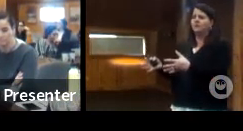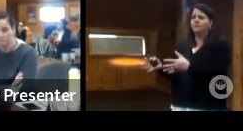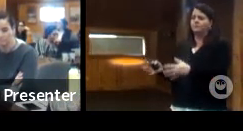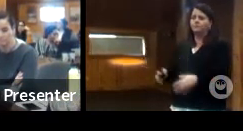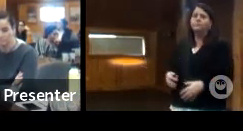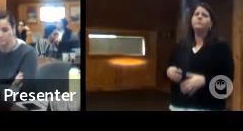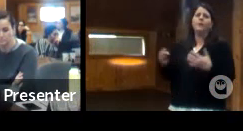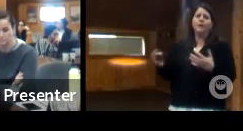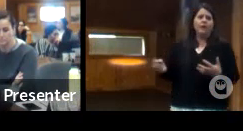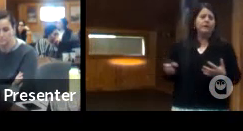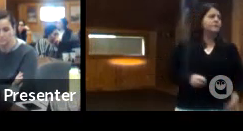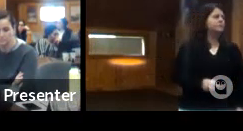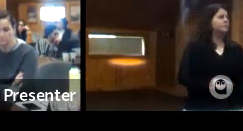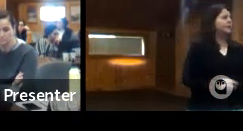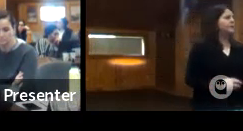trying to address.